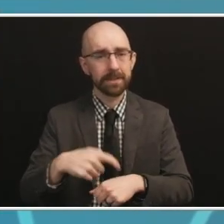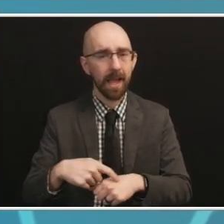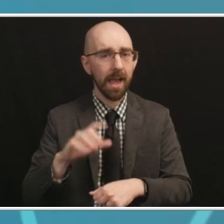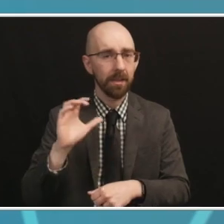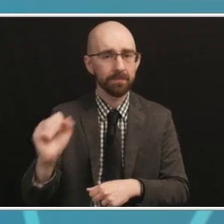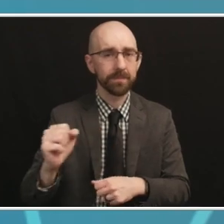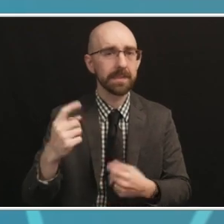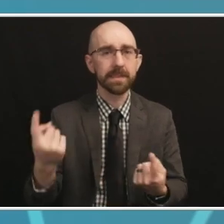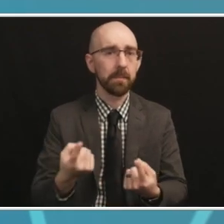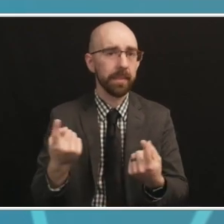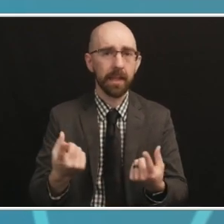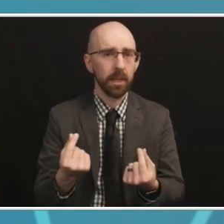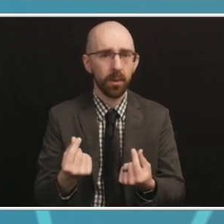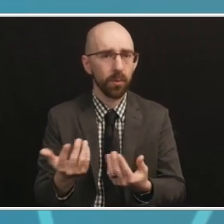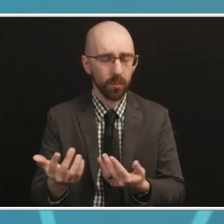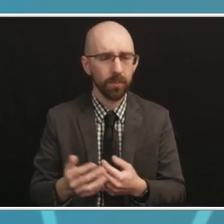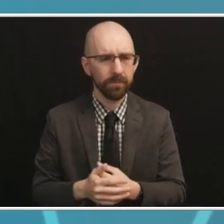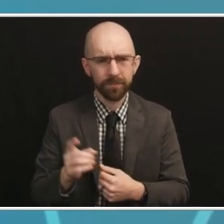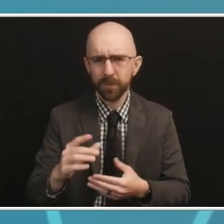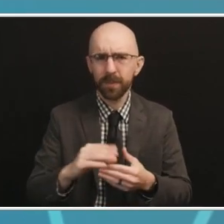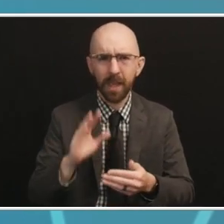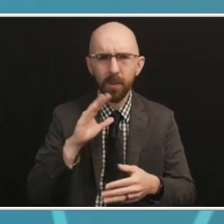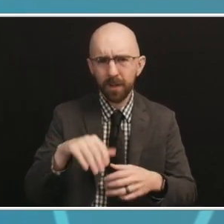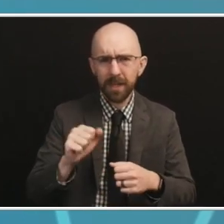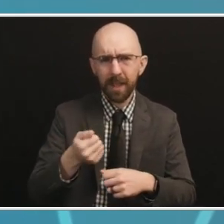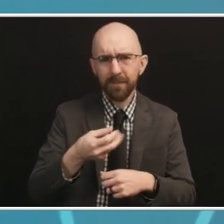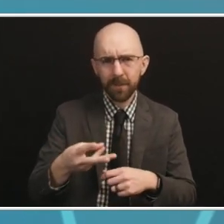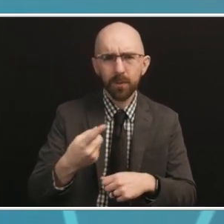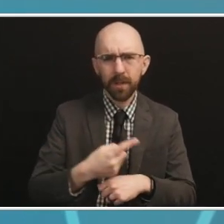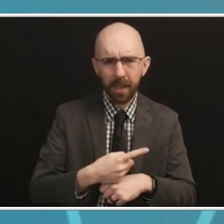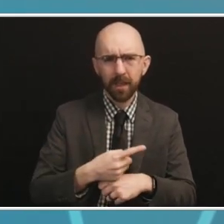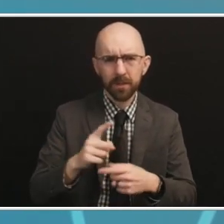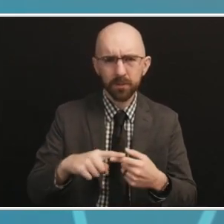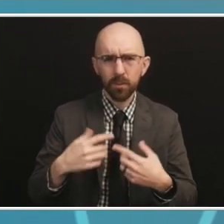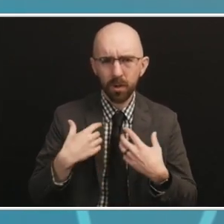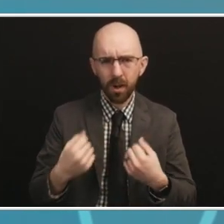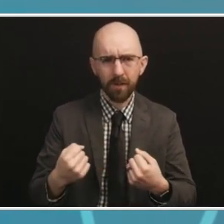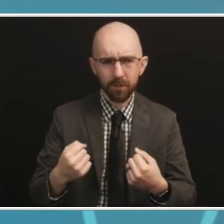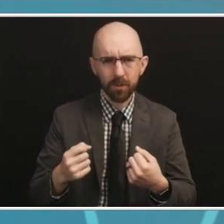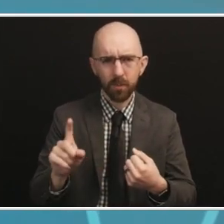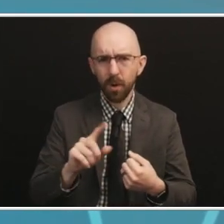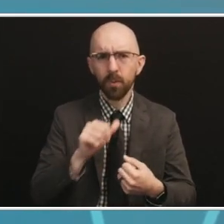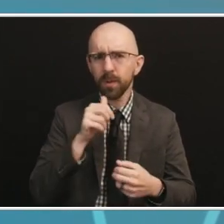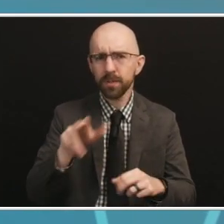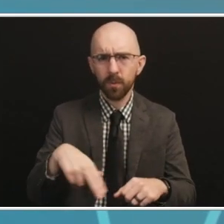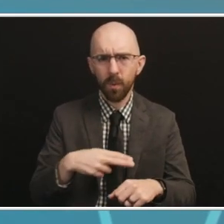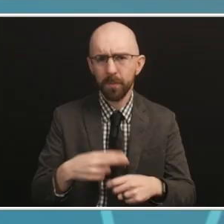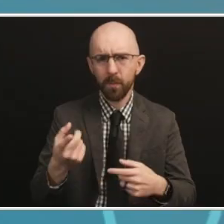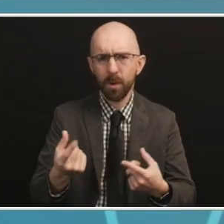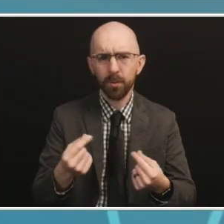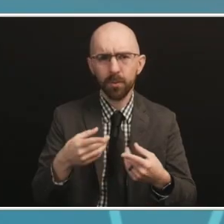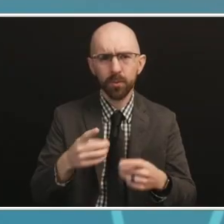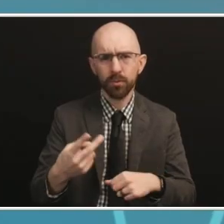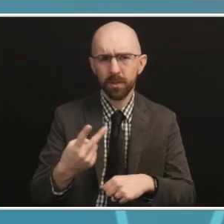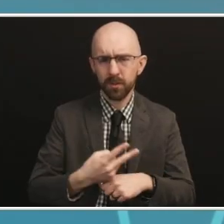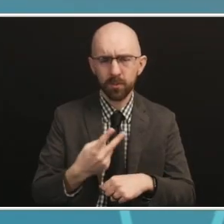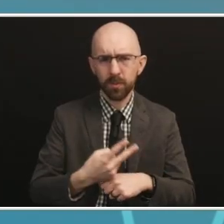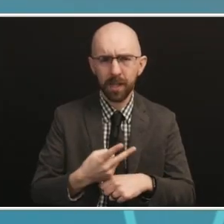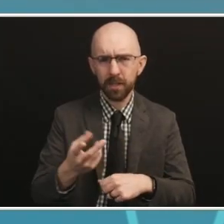to do. You had said it would take a few days to recover where it wasn't normal. What were you doing during those 2 days? What were you